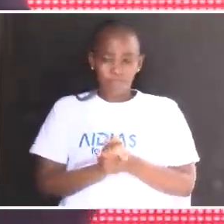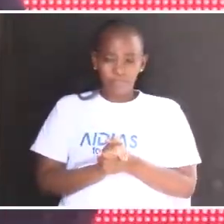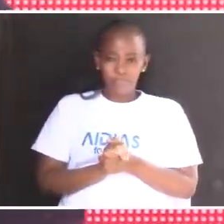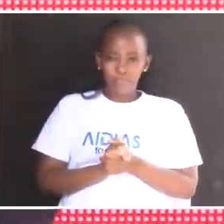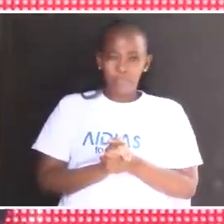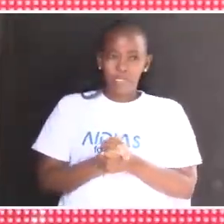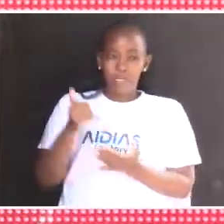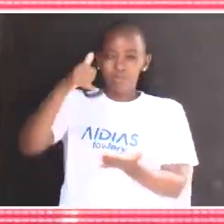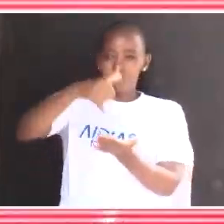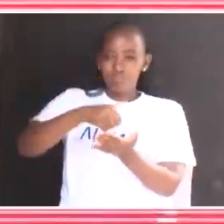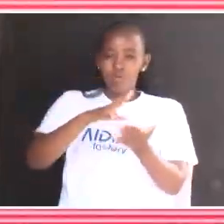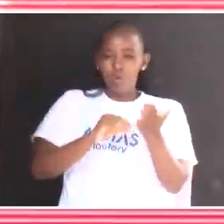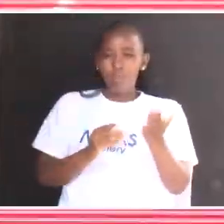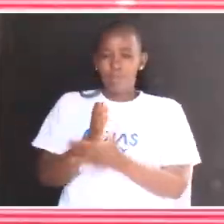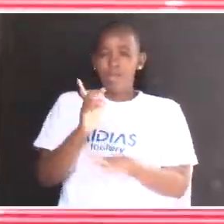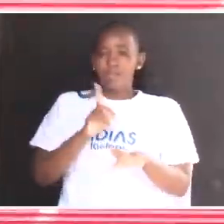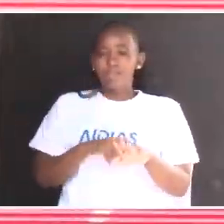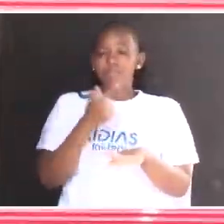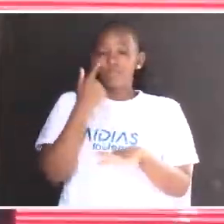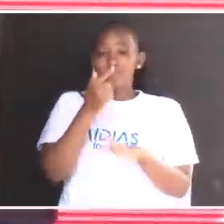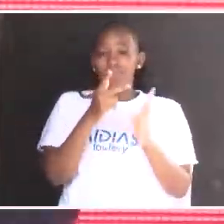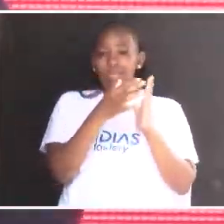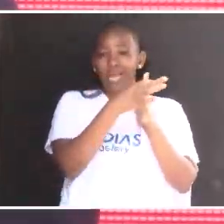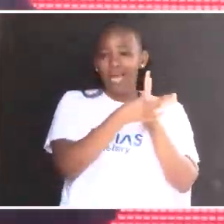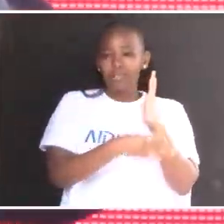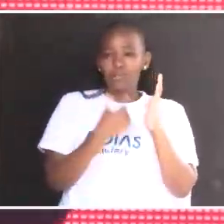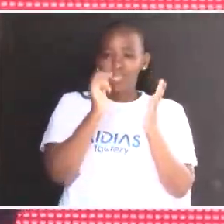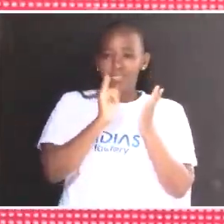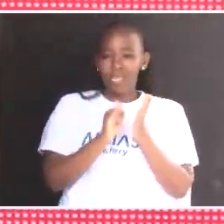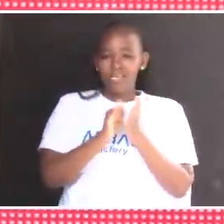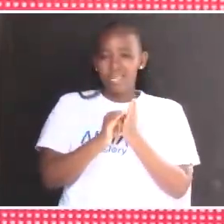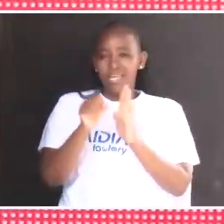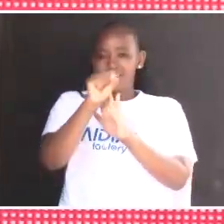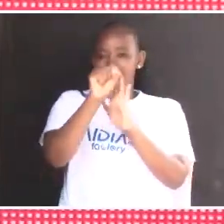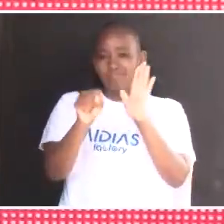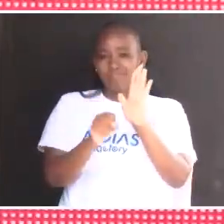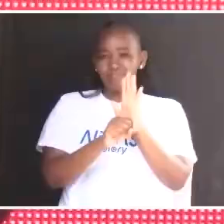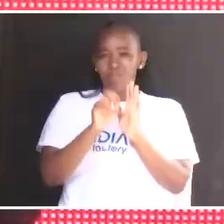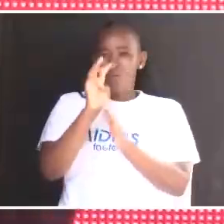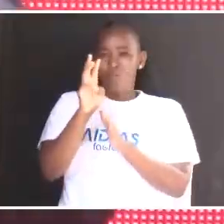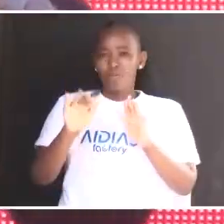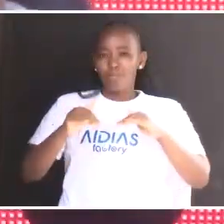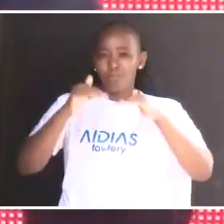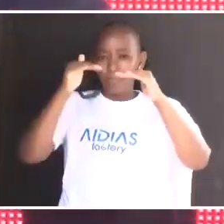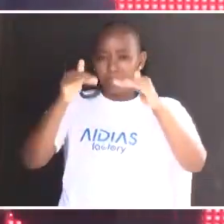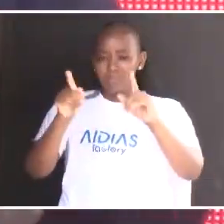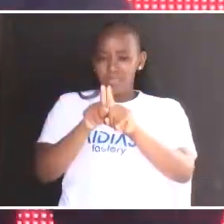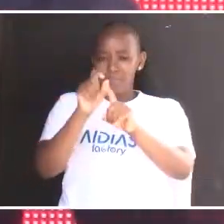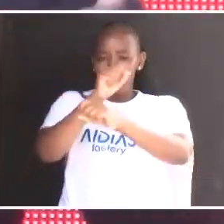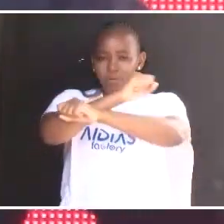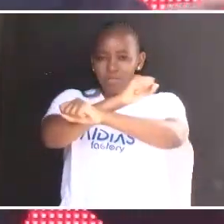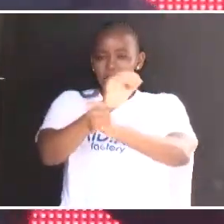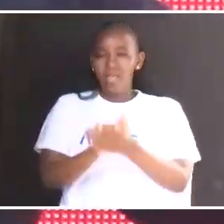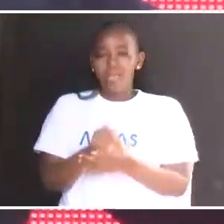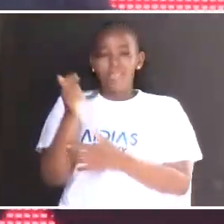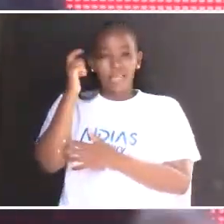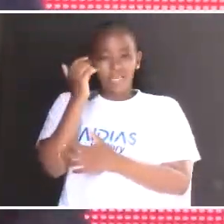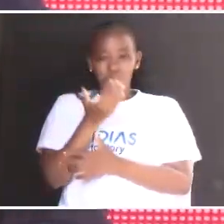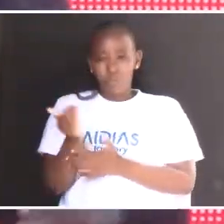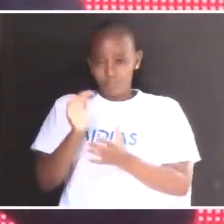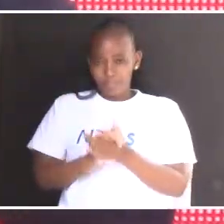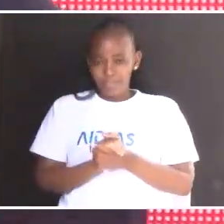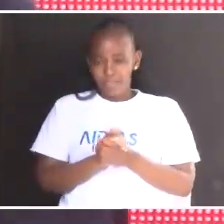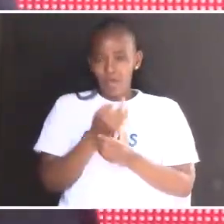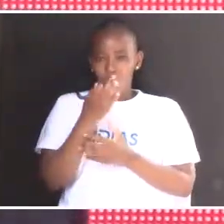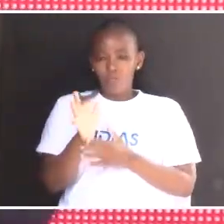that includes the copyright. When you look at that article, it says that the state shall promote and protect the intellectual